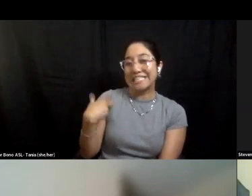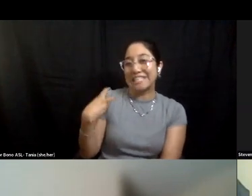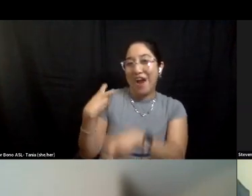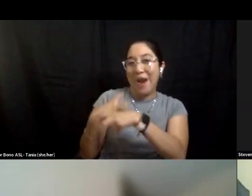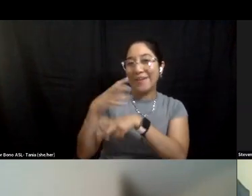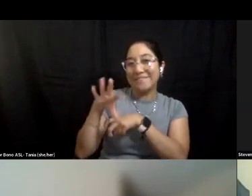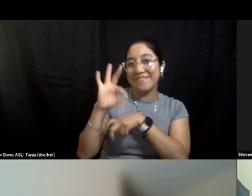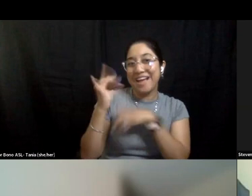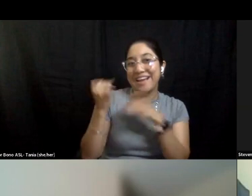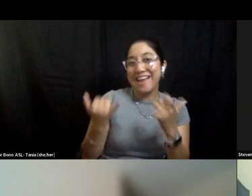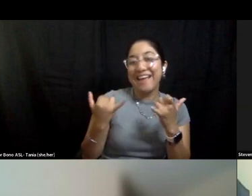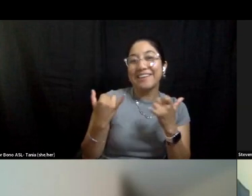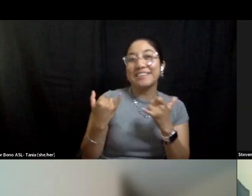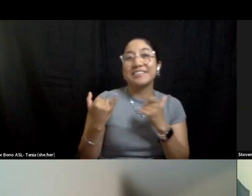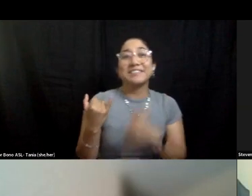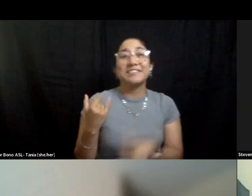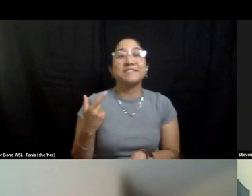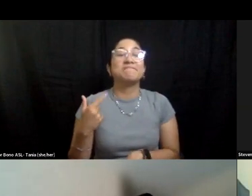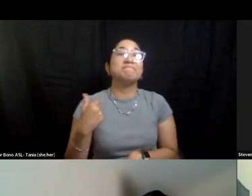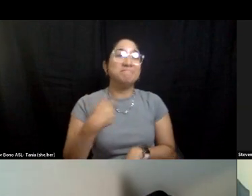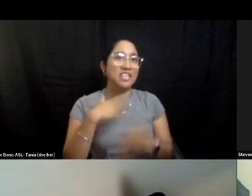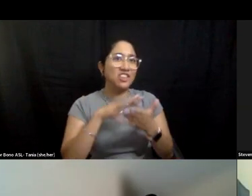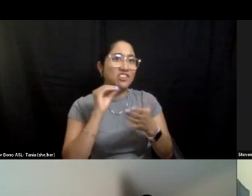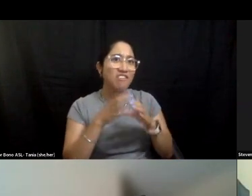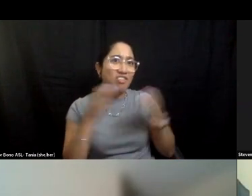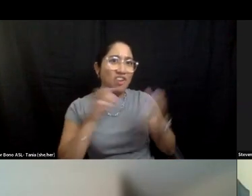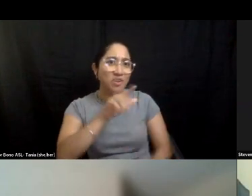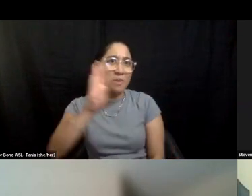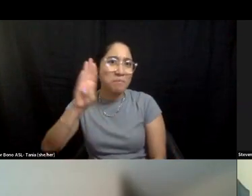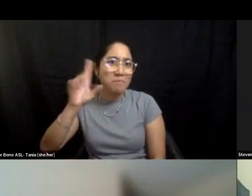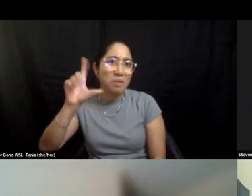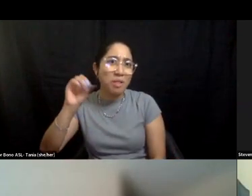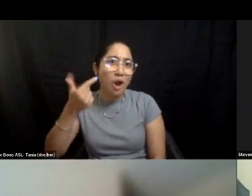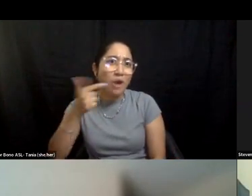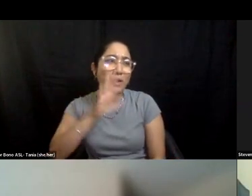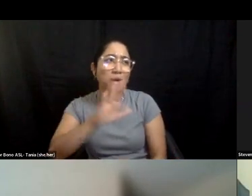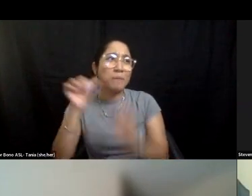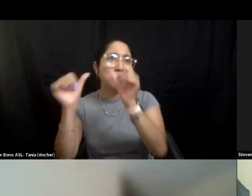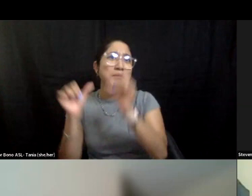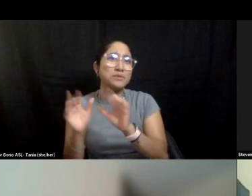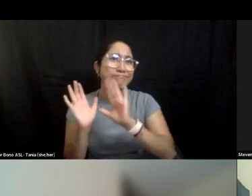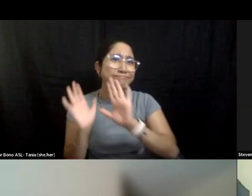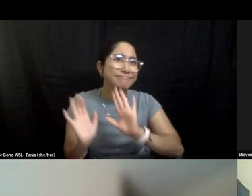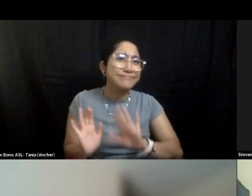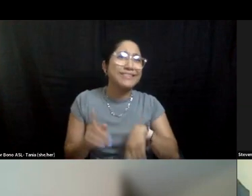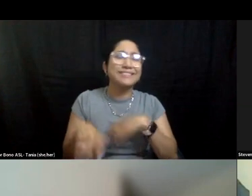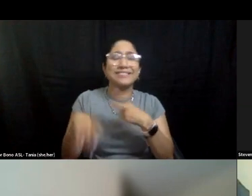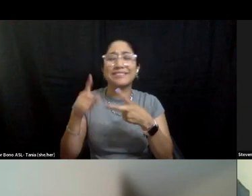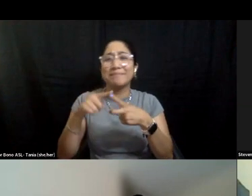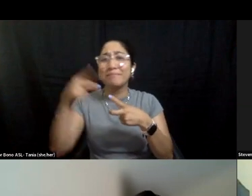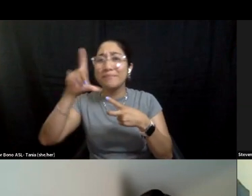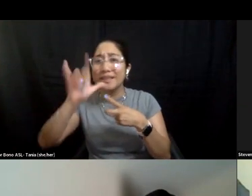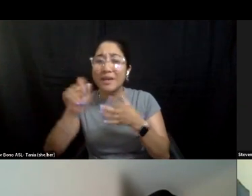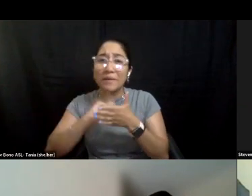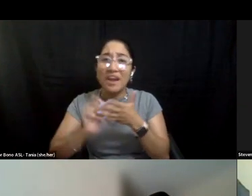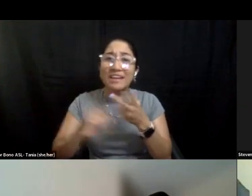I actually really, I've learned a lot in your blog. You've had some amazing posts that you put in about playwriting and play selections and things